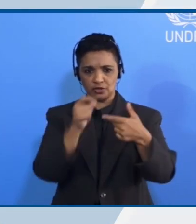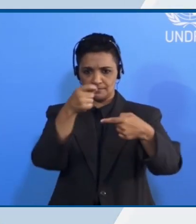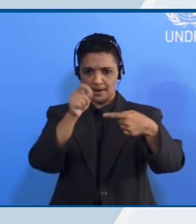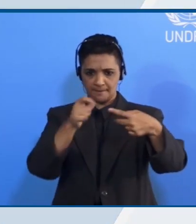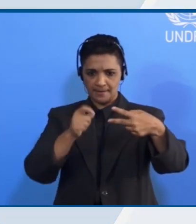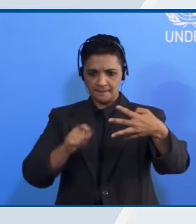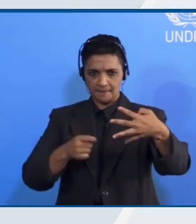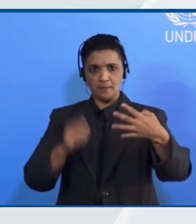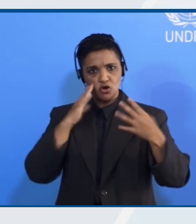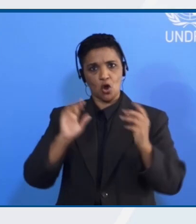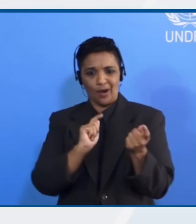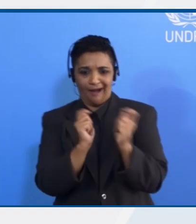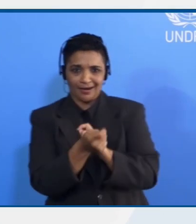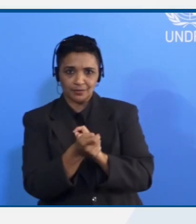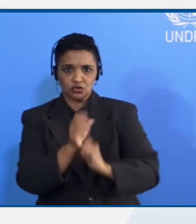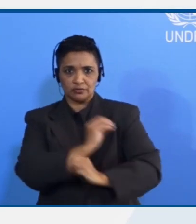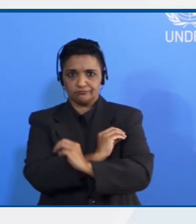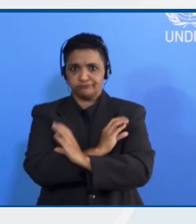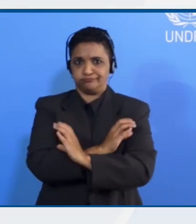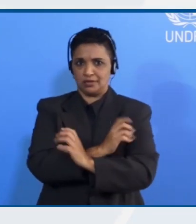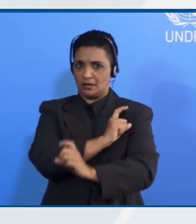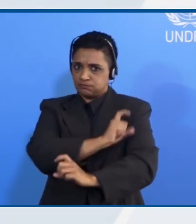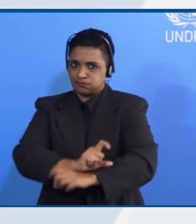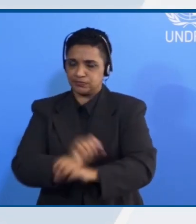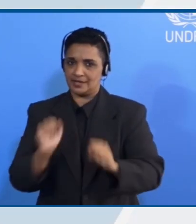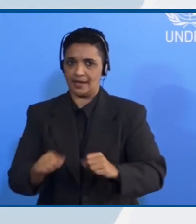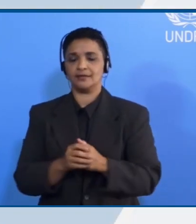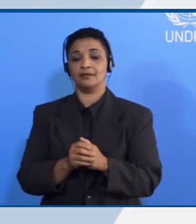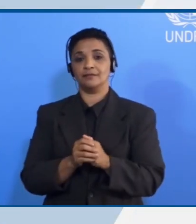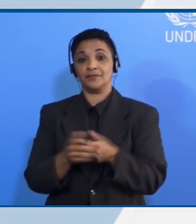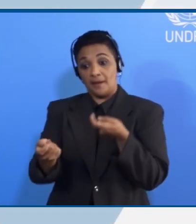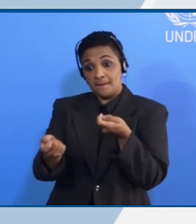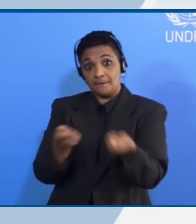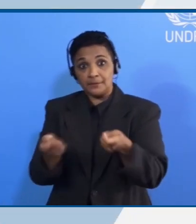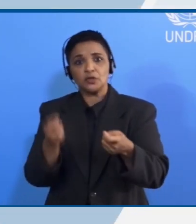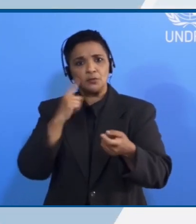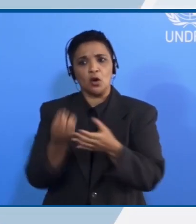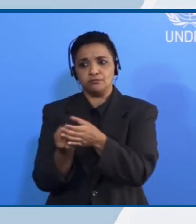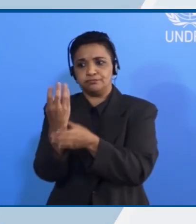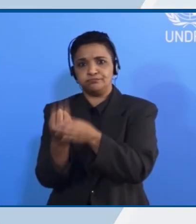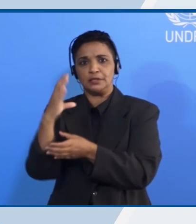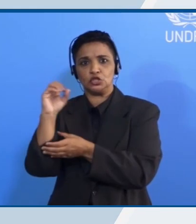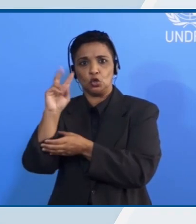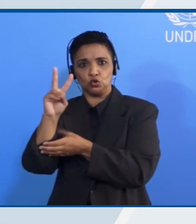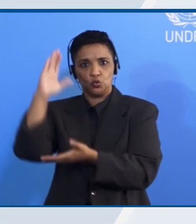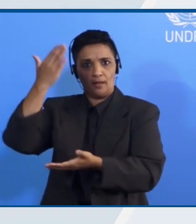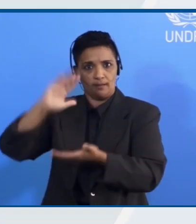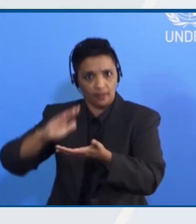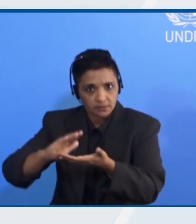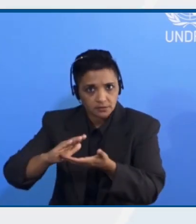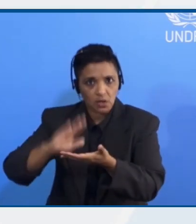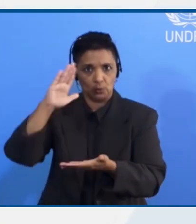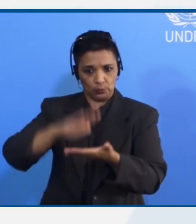have clear mitigation metrics. Mitigation is translated into emissions reductions targets. It's translated